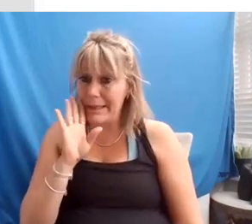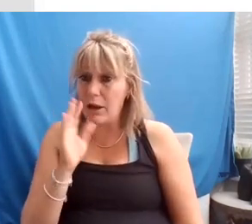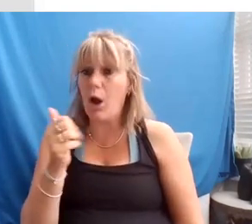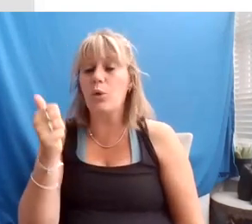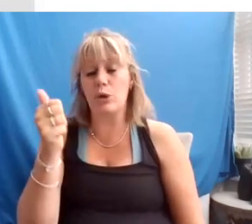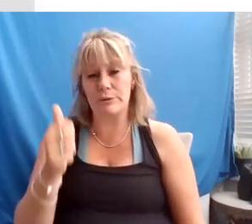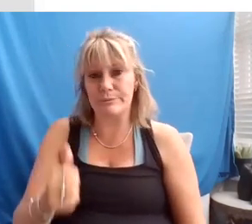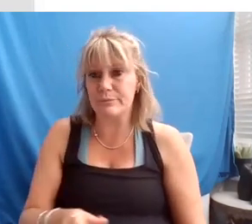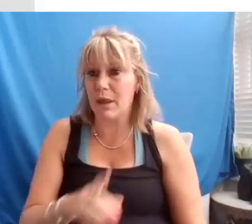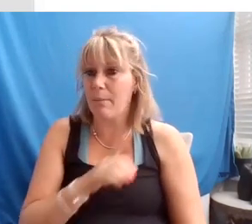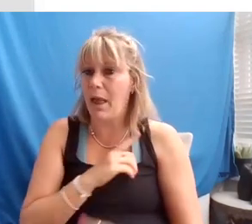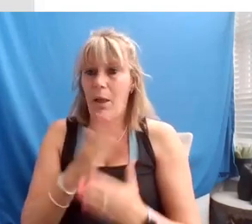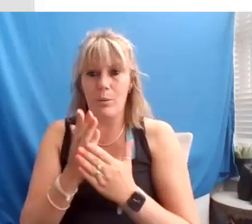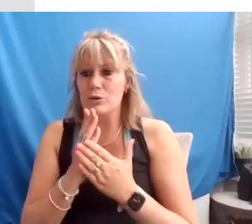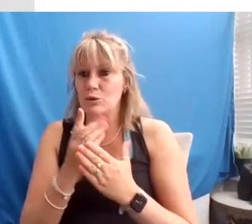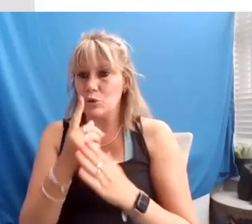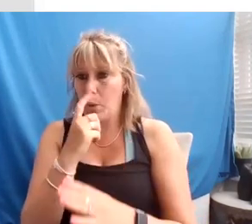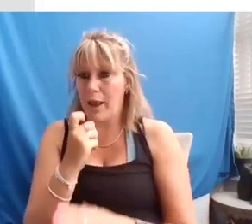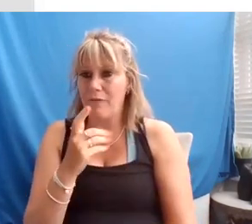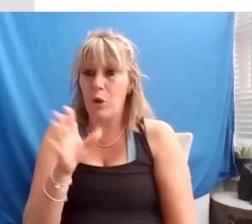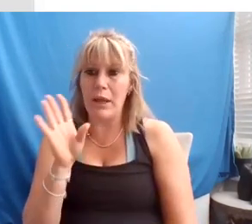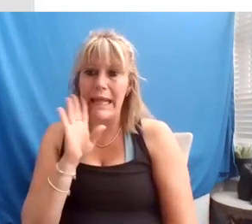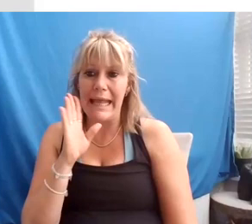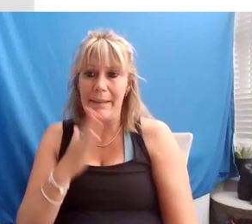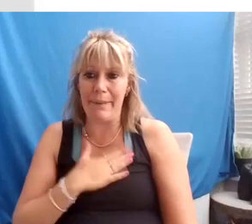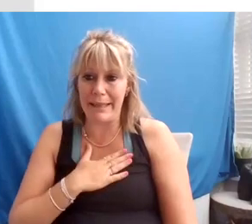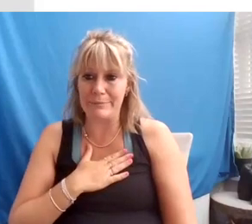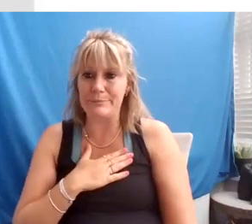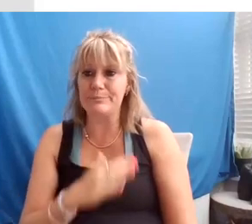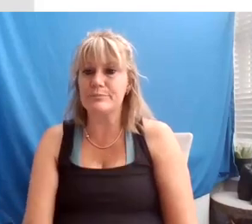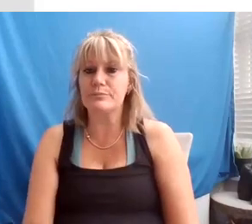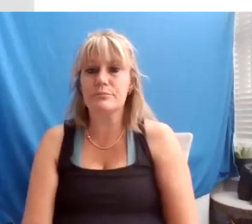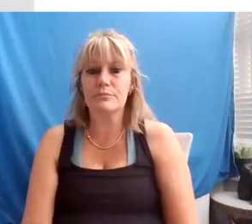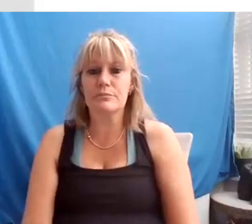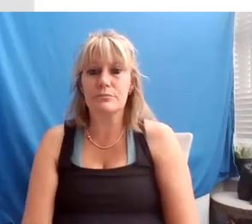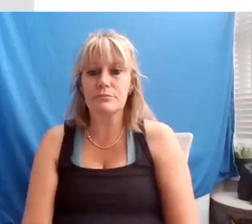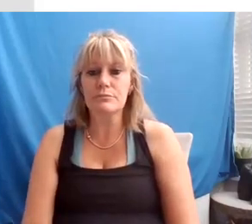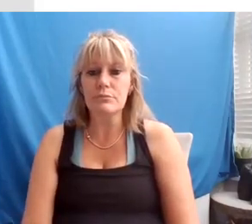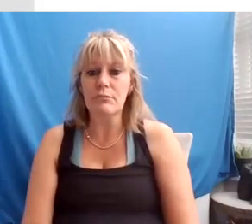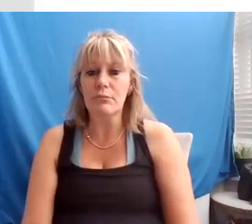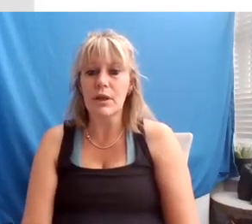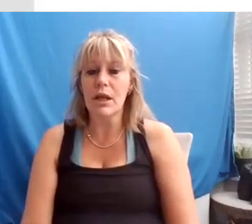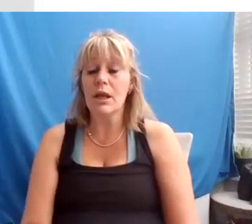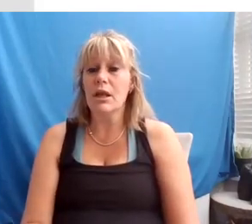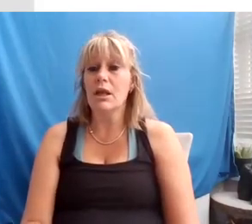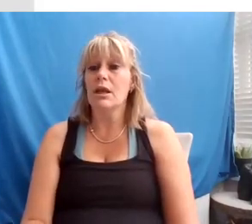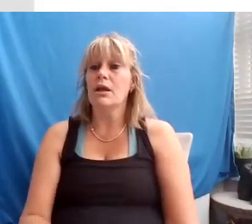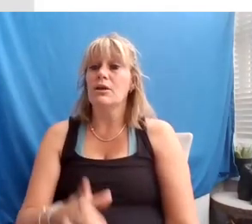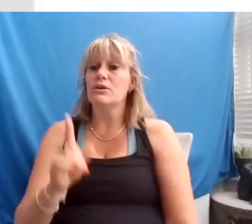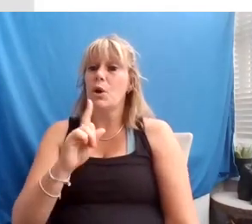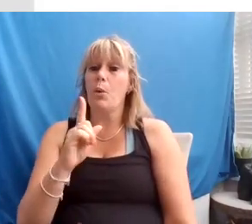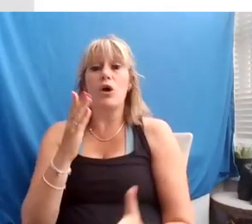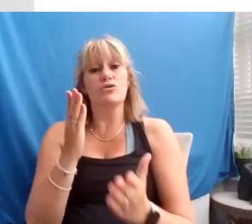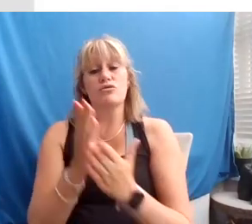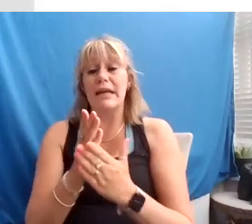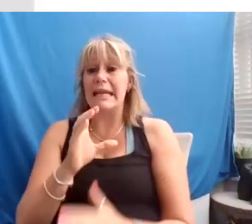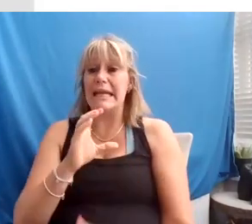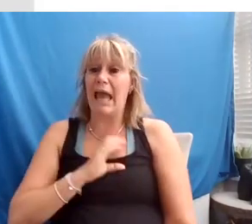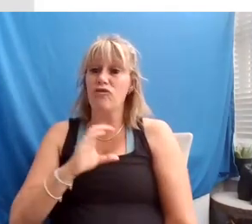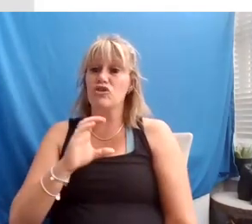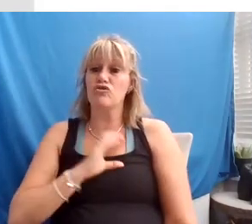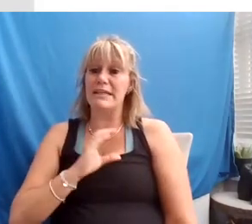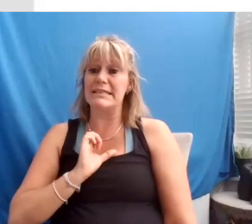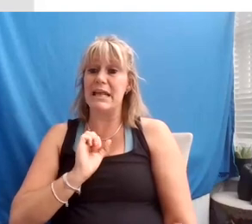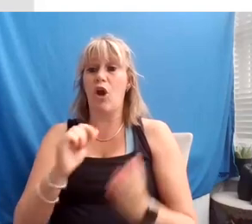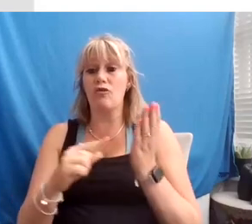Oh, good, because I wasn't sure if I'd left myself on mute. But yeah, what's really characteristic of Tracy's work